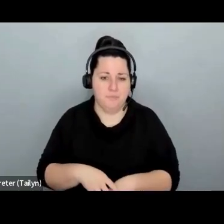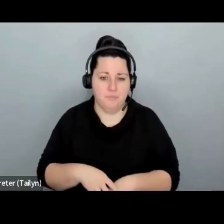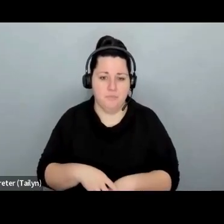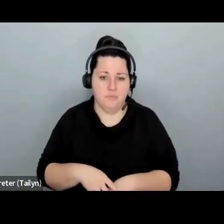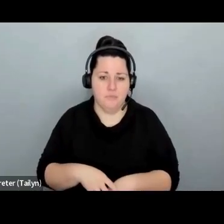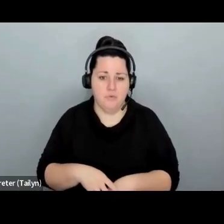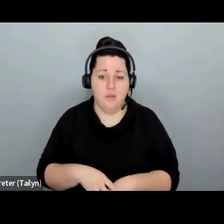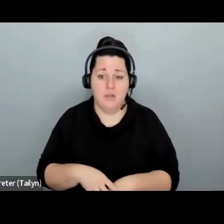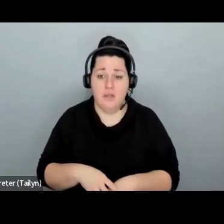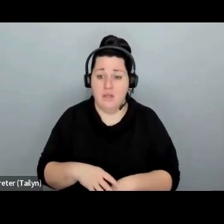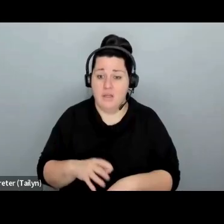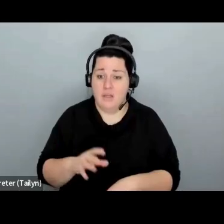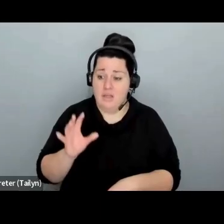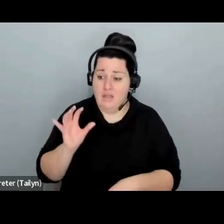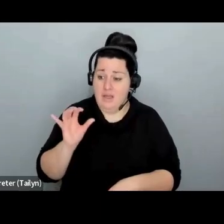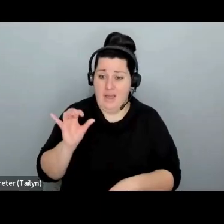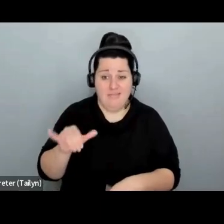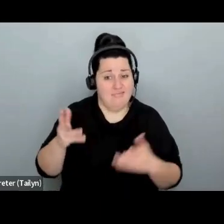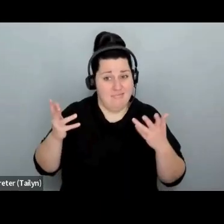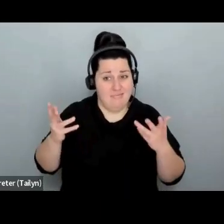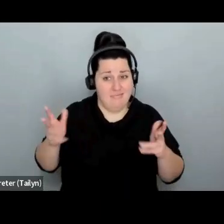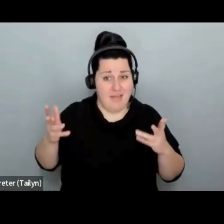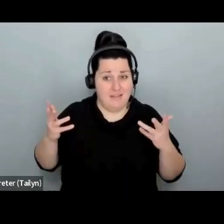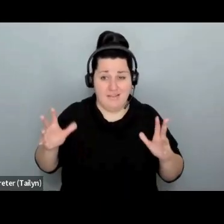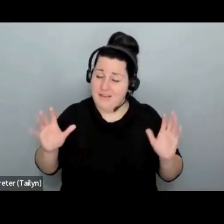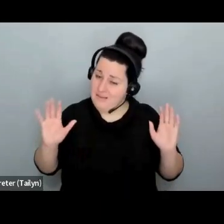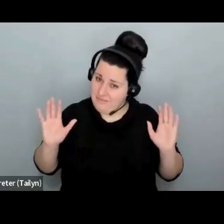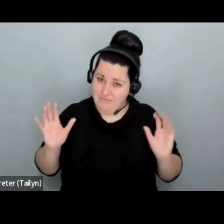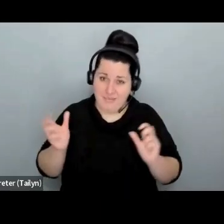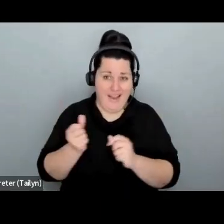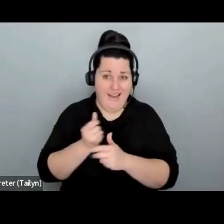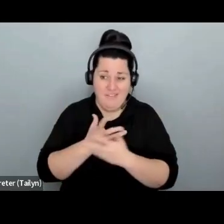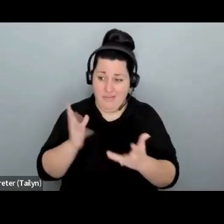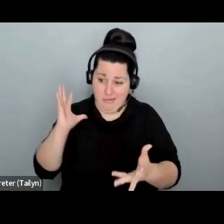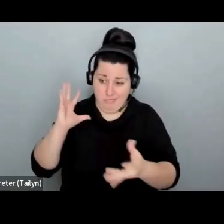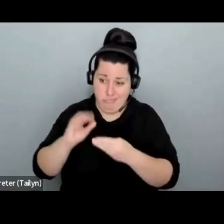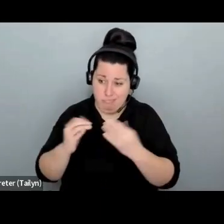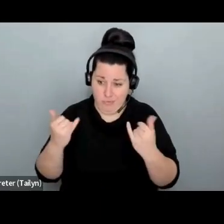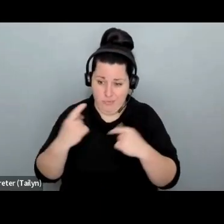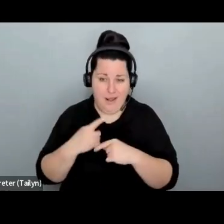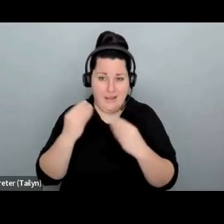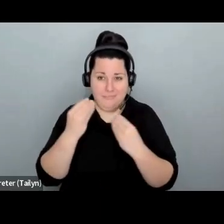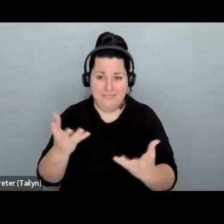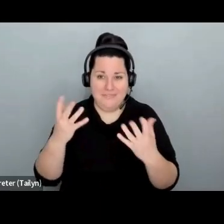And that is it. That is everything that we had to share with you all today.